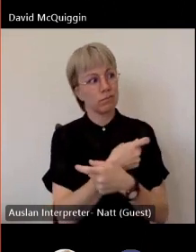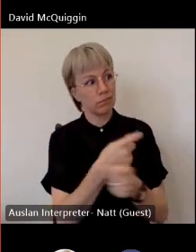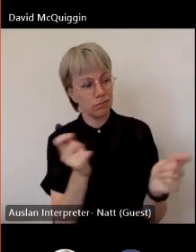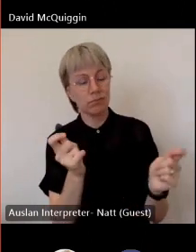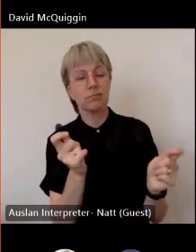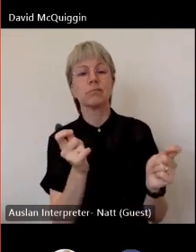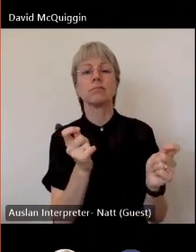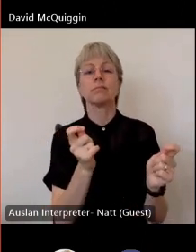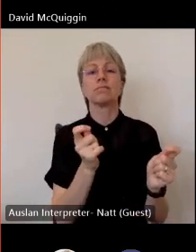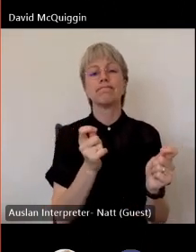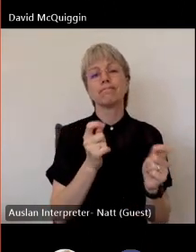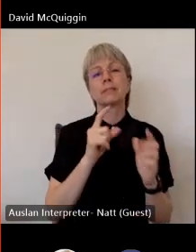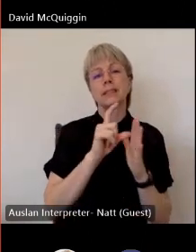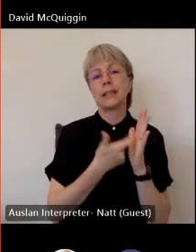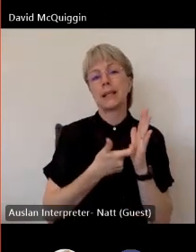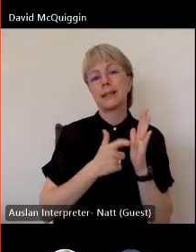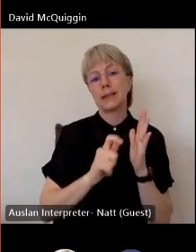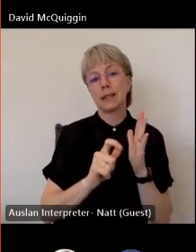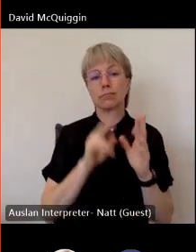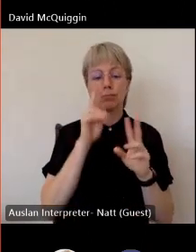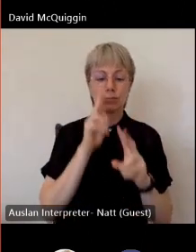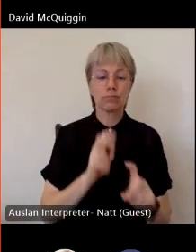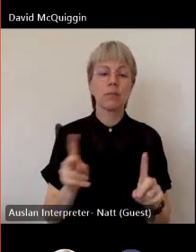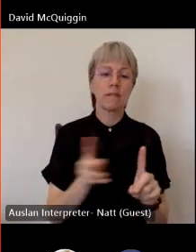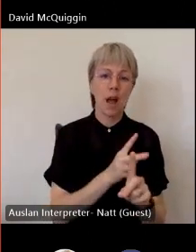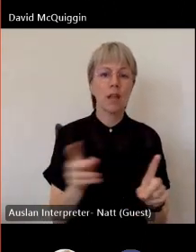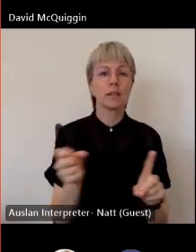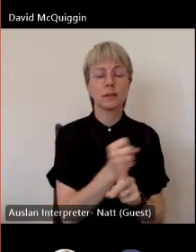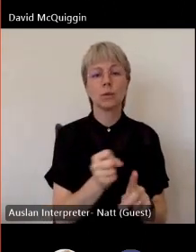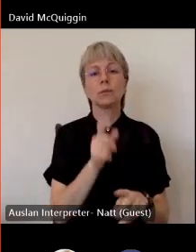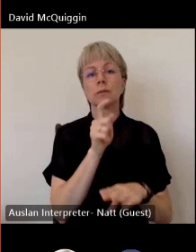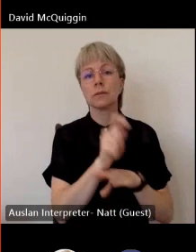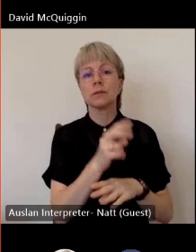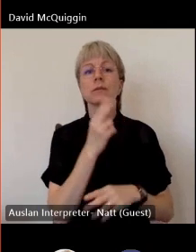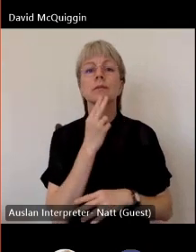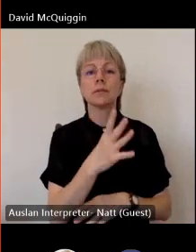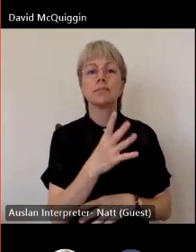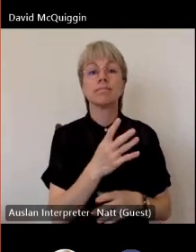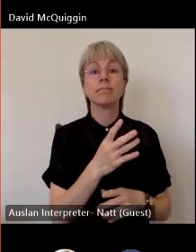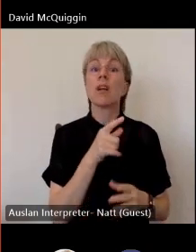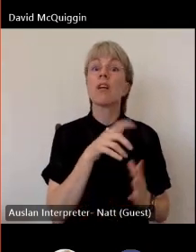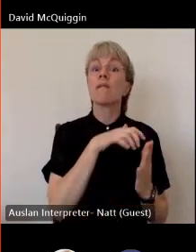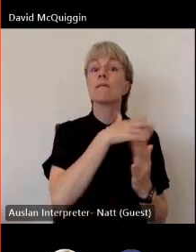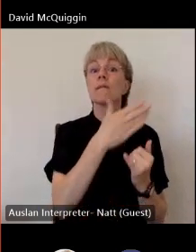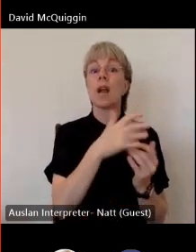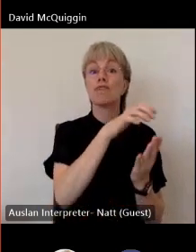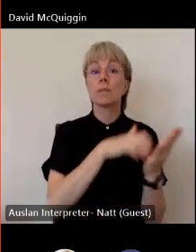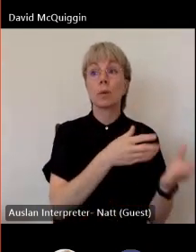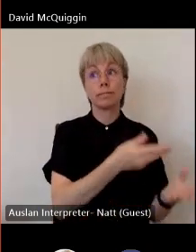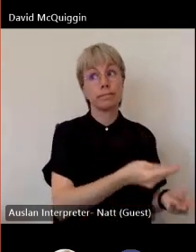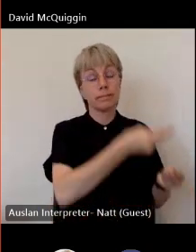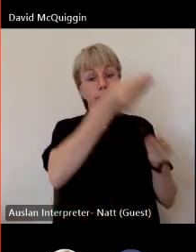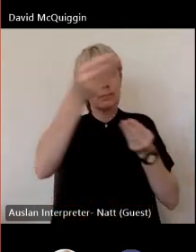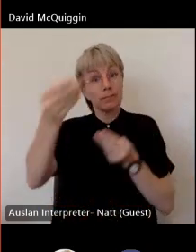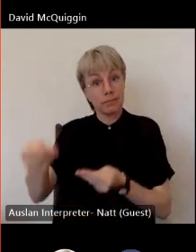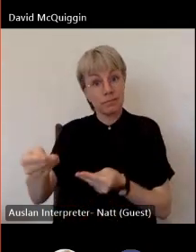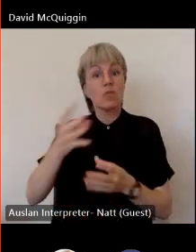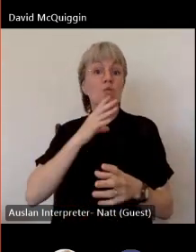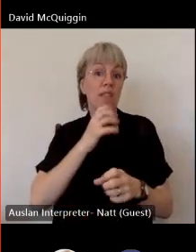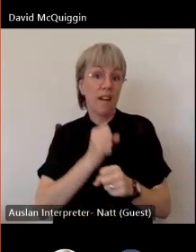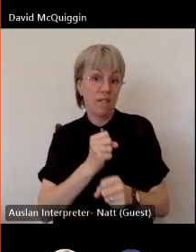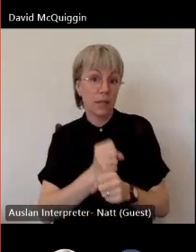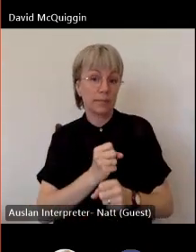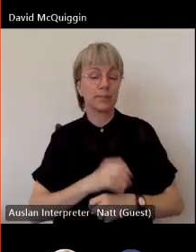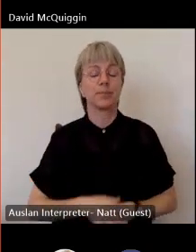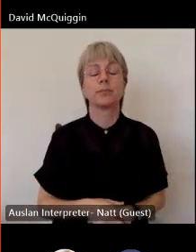and exploitation of people with disability was handed down to the government. This report followed 4.5 years